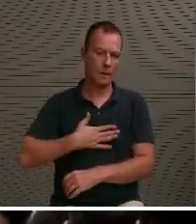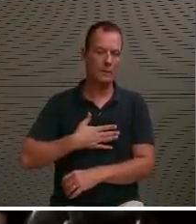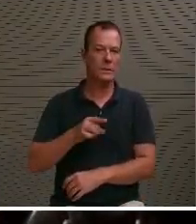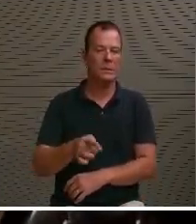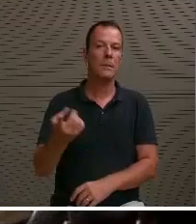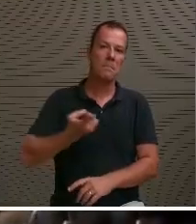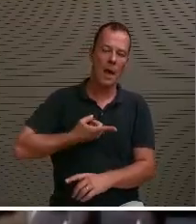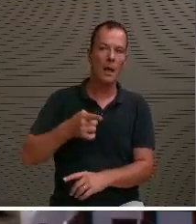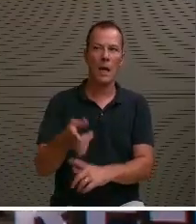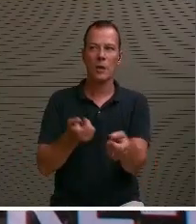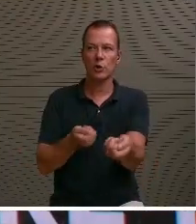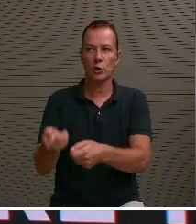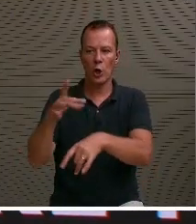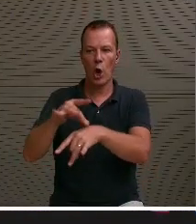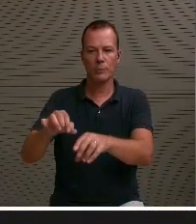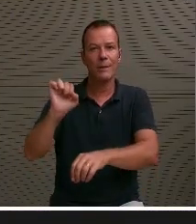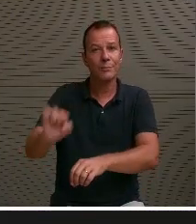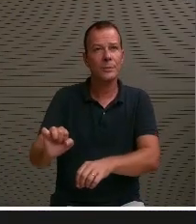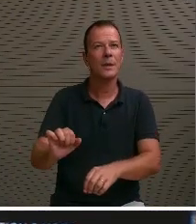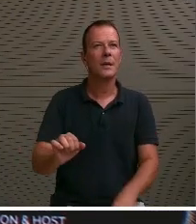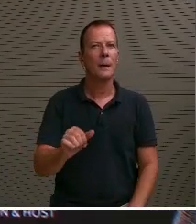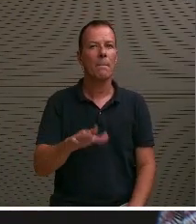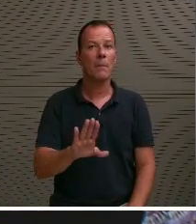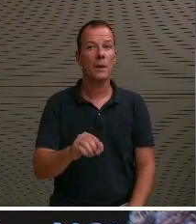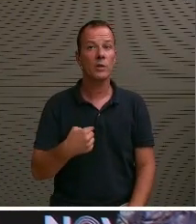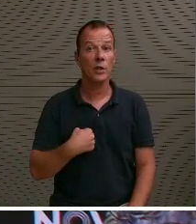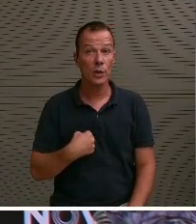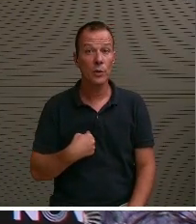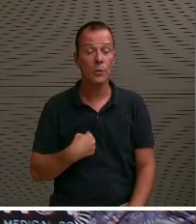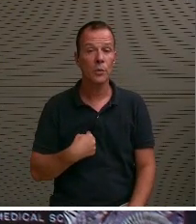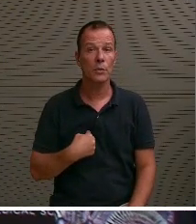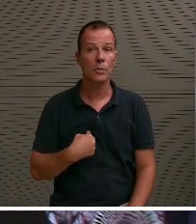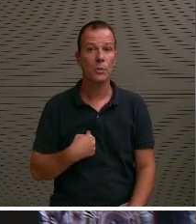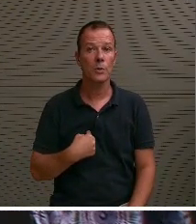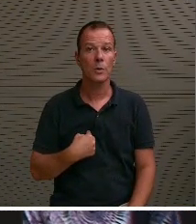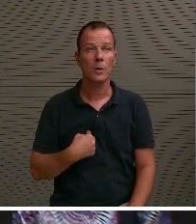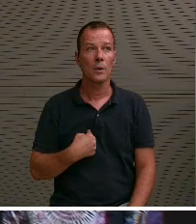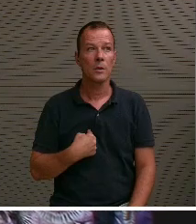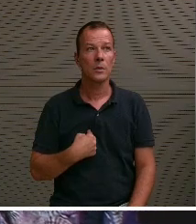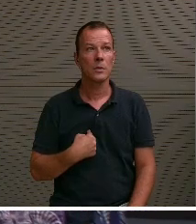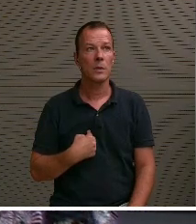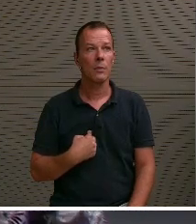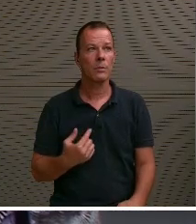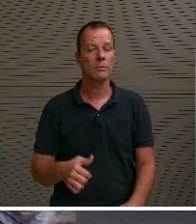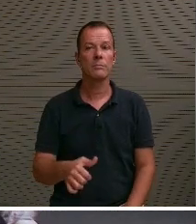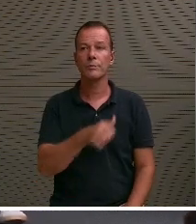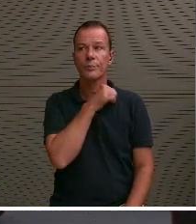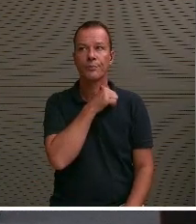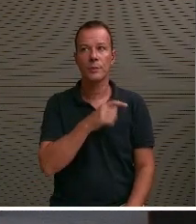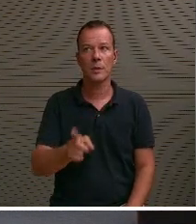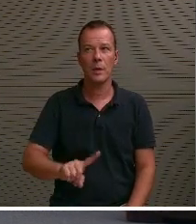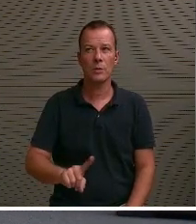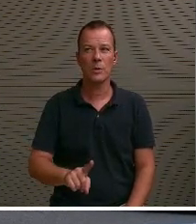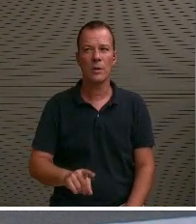hospital. But I could not be indifferent of what I saw. For the first time in my